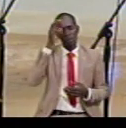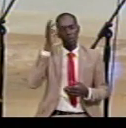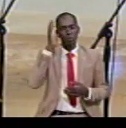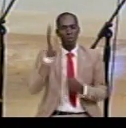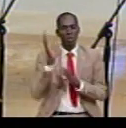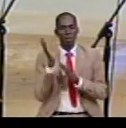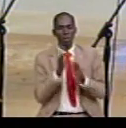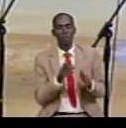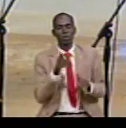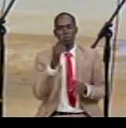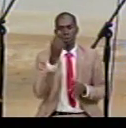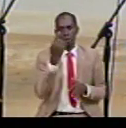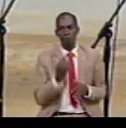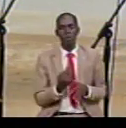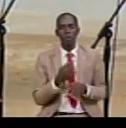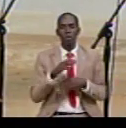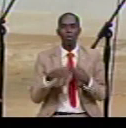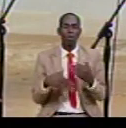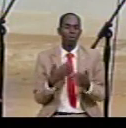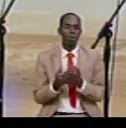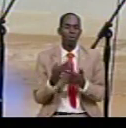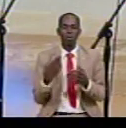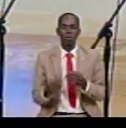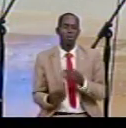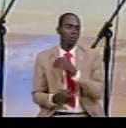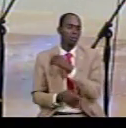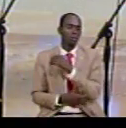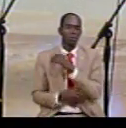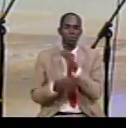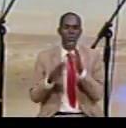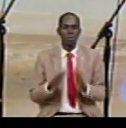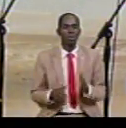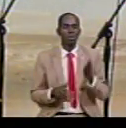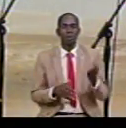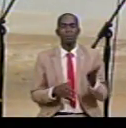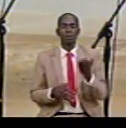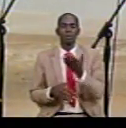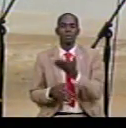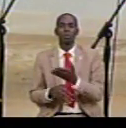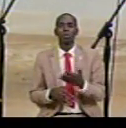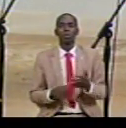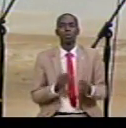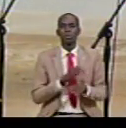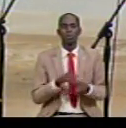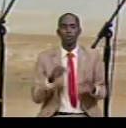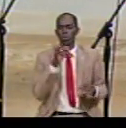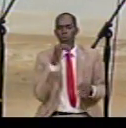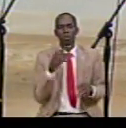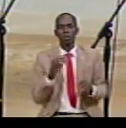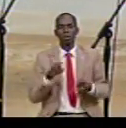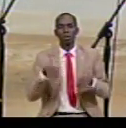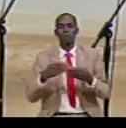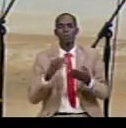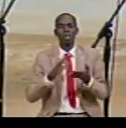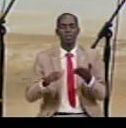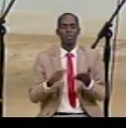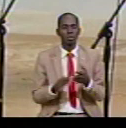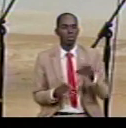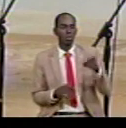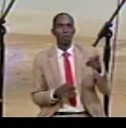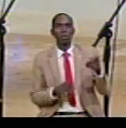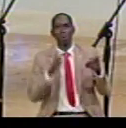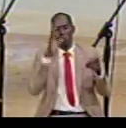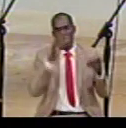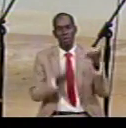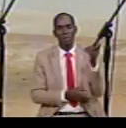And all the tempters, you know, human tempters here and there, understand. Don't say, is that man that is tempting me? No. Satan enter into the heart of that person. If